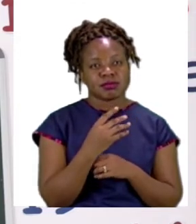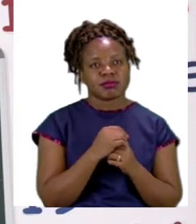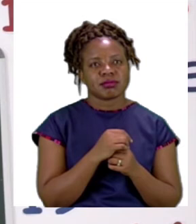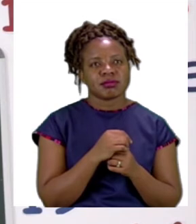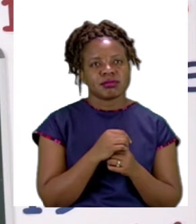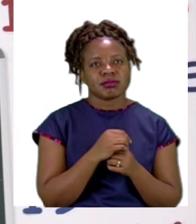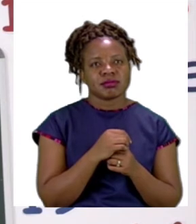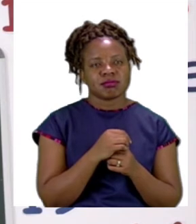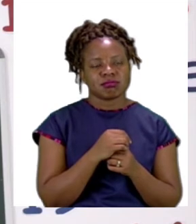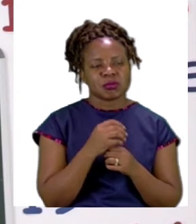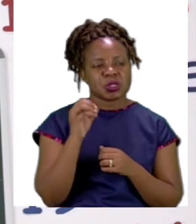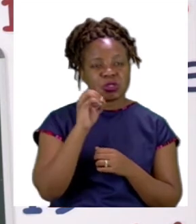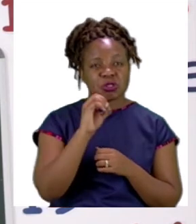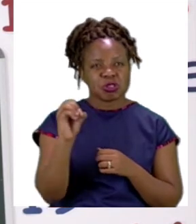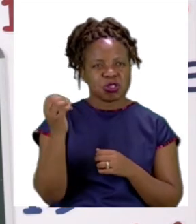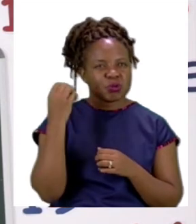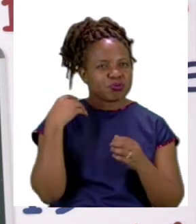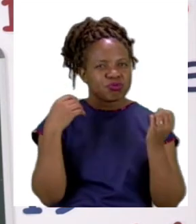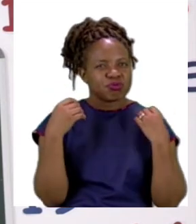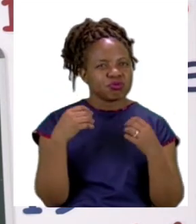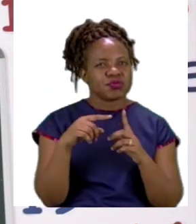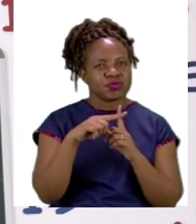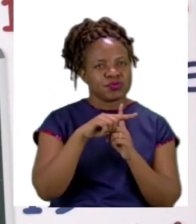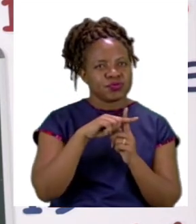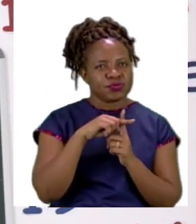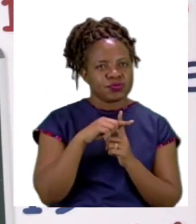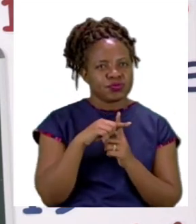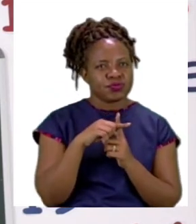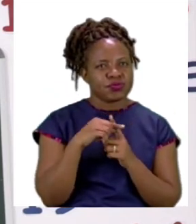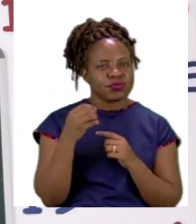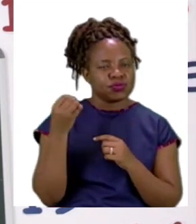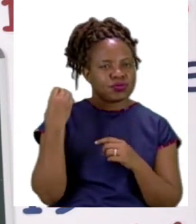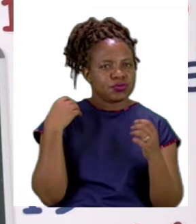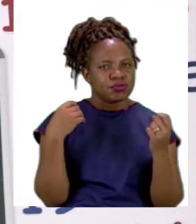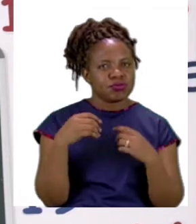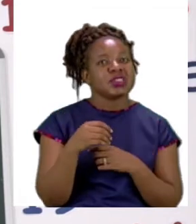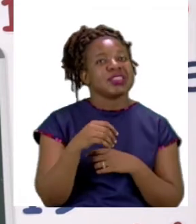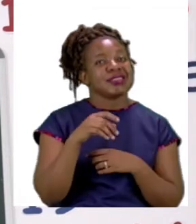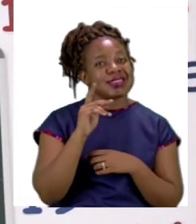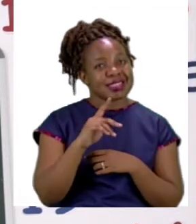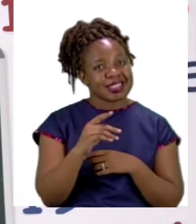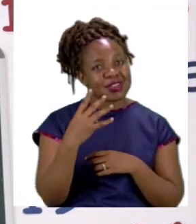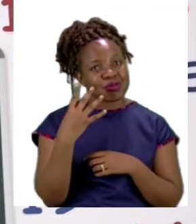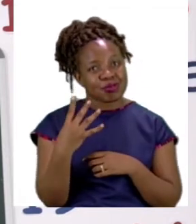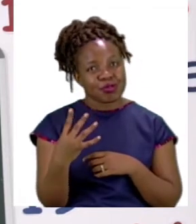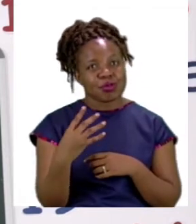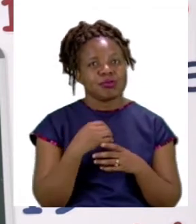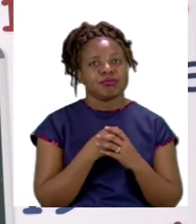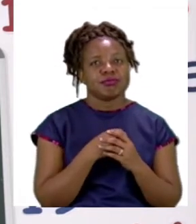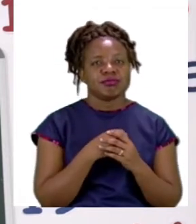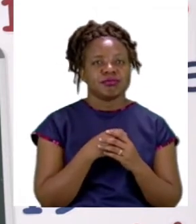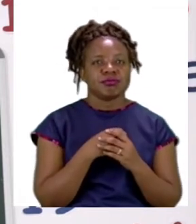and then we ignore our zeros, and we write our another 4